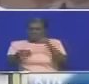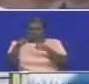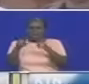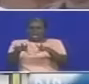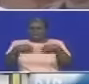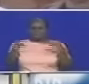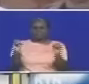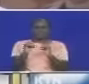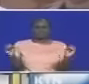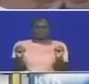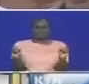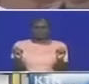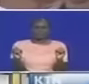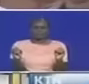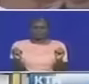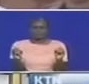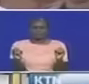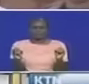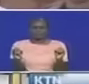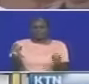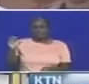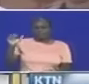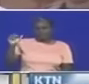to. Mr. Salim